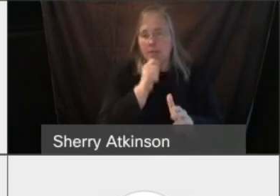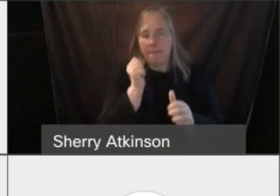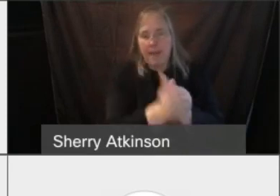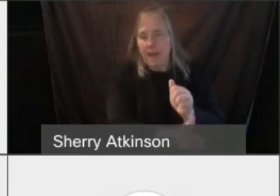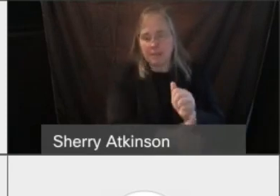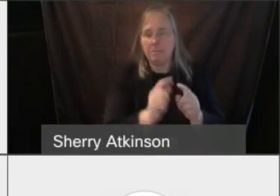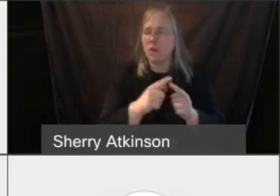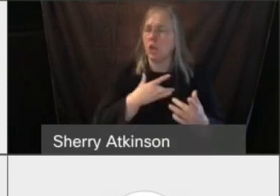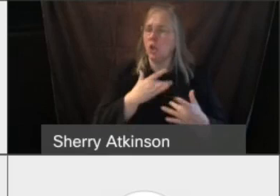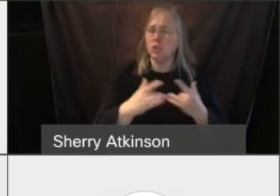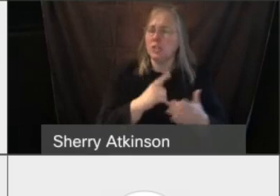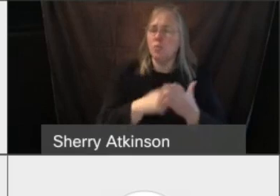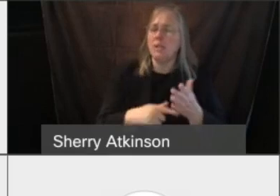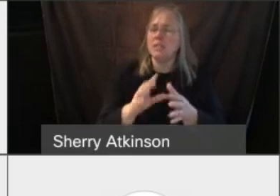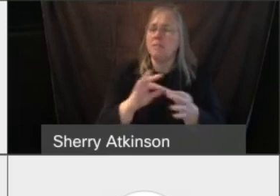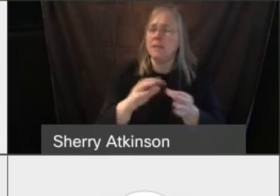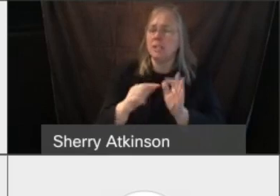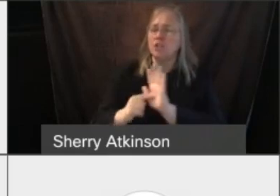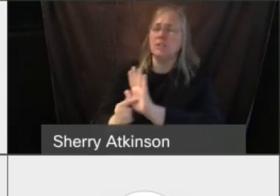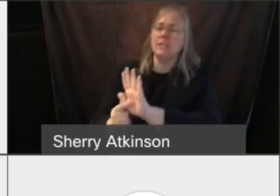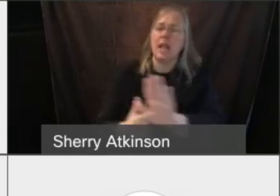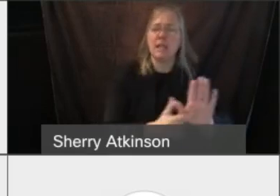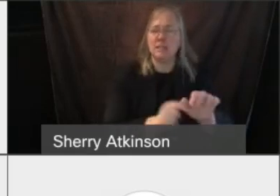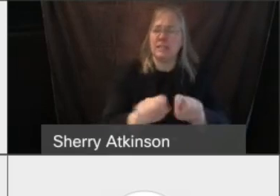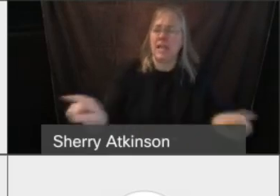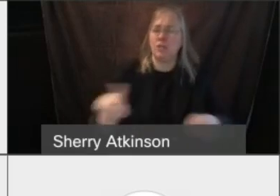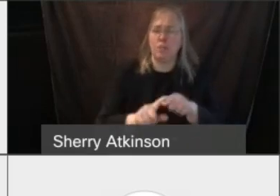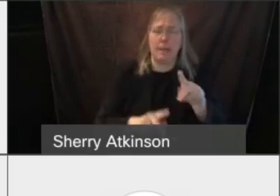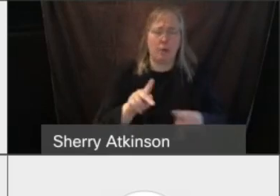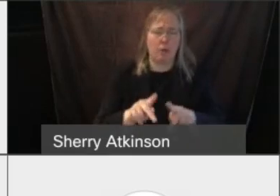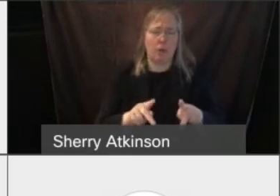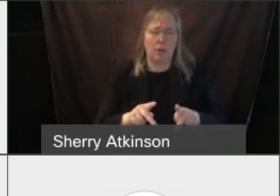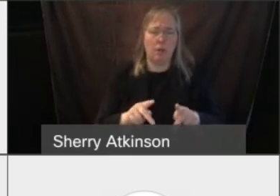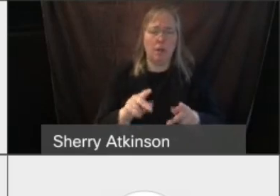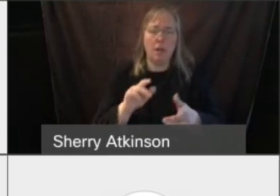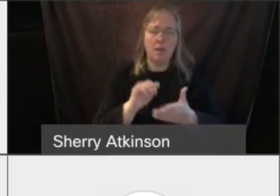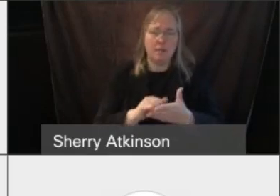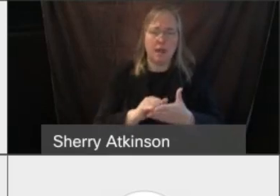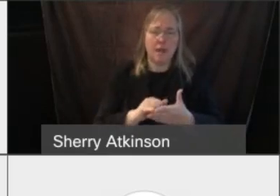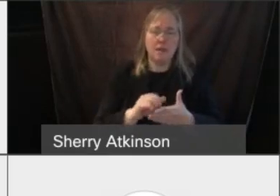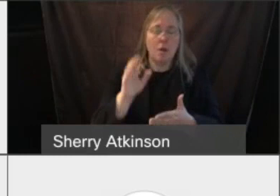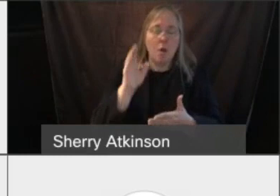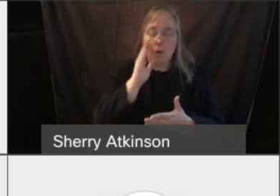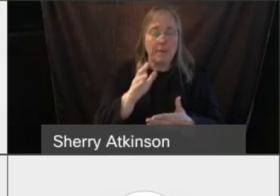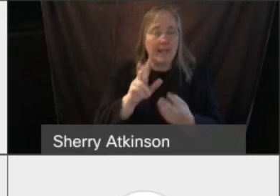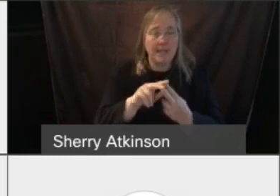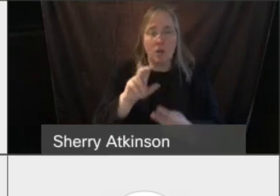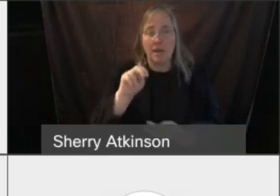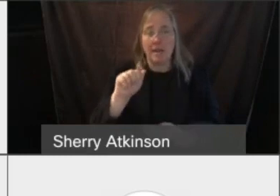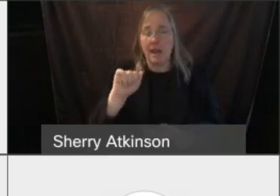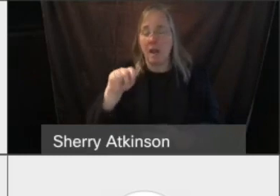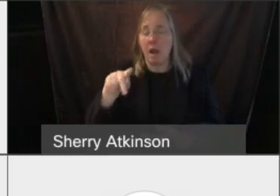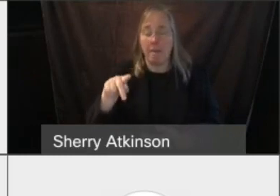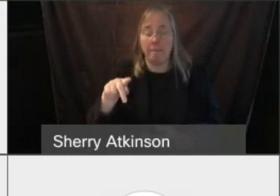message that's being sent to folks, basically that would be a NAIOP member or specifically